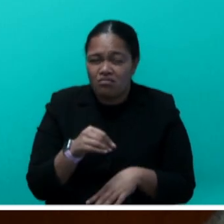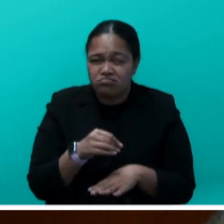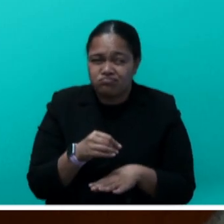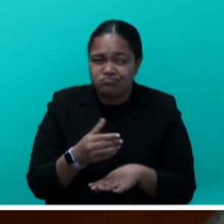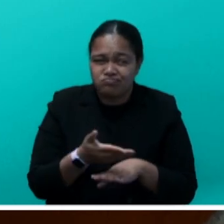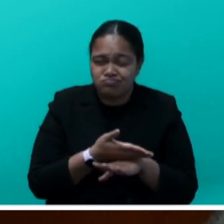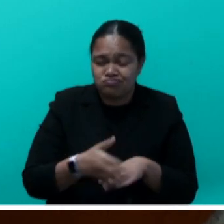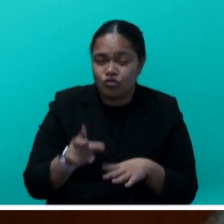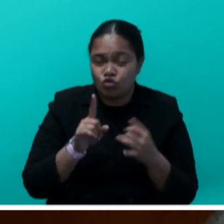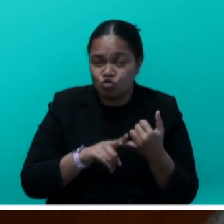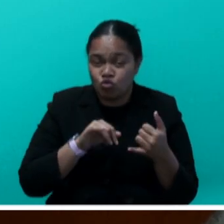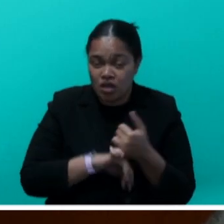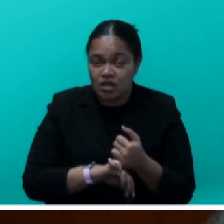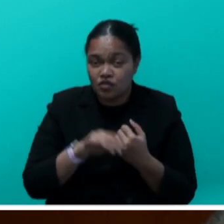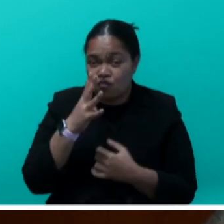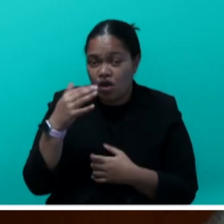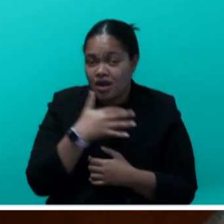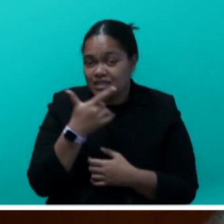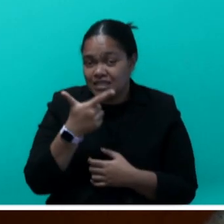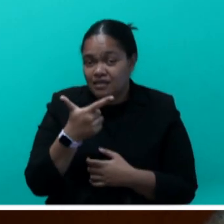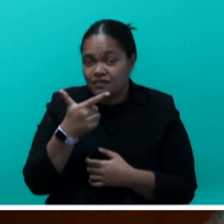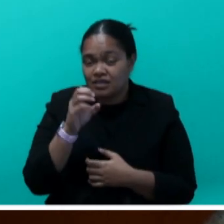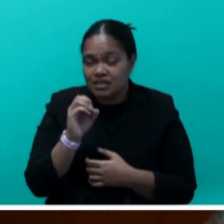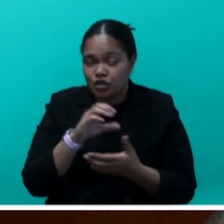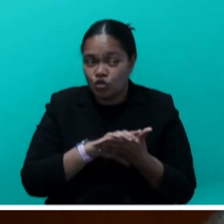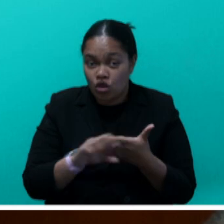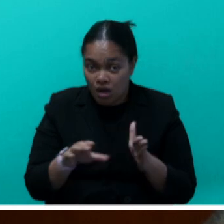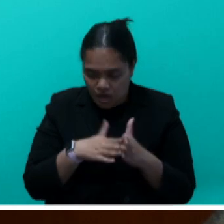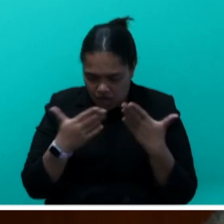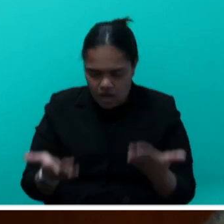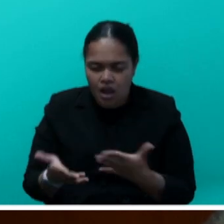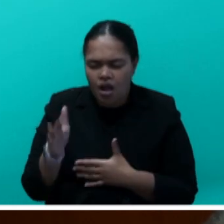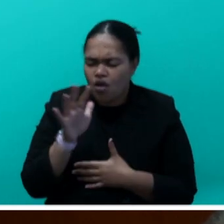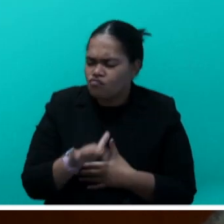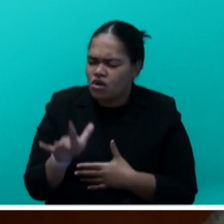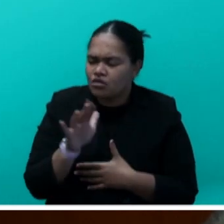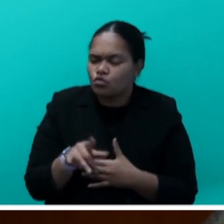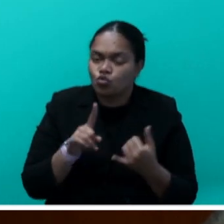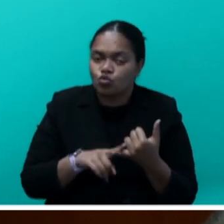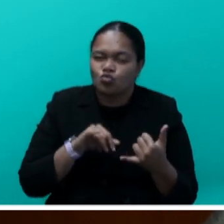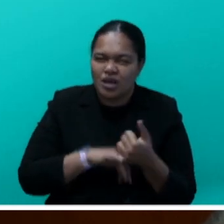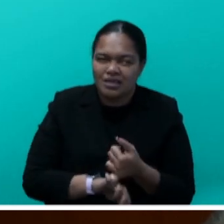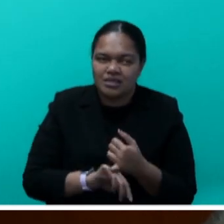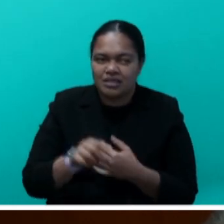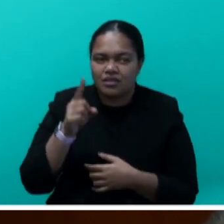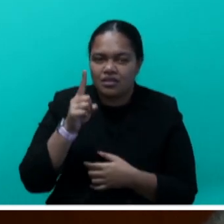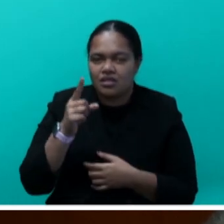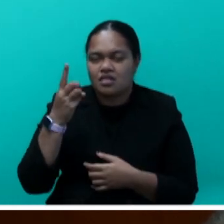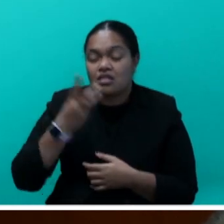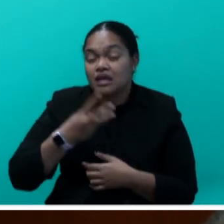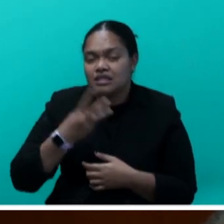US $470 to now at around US